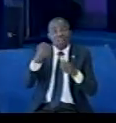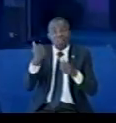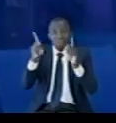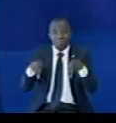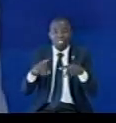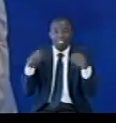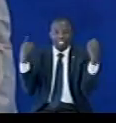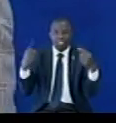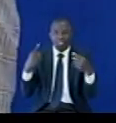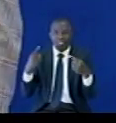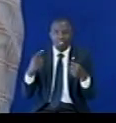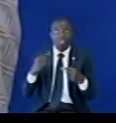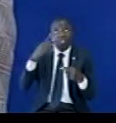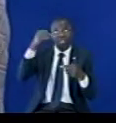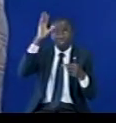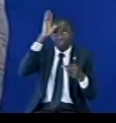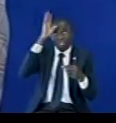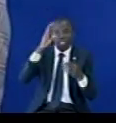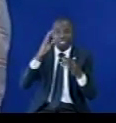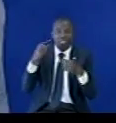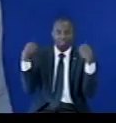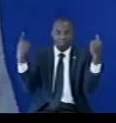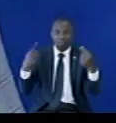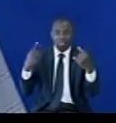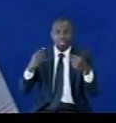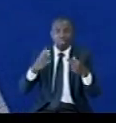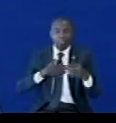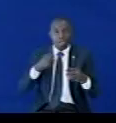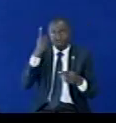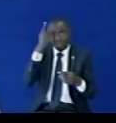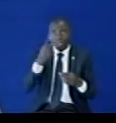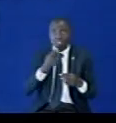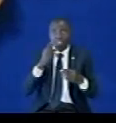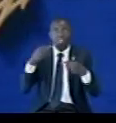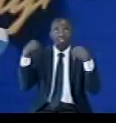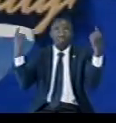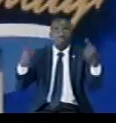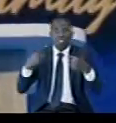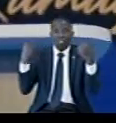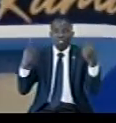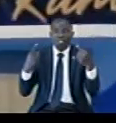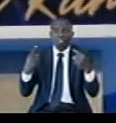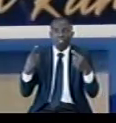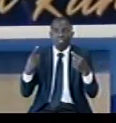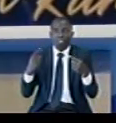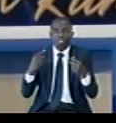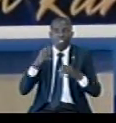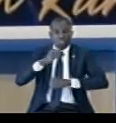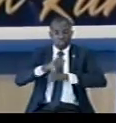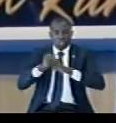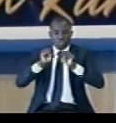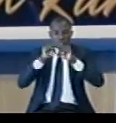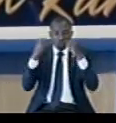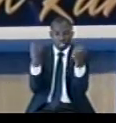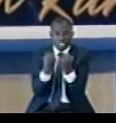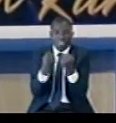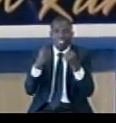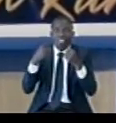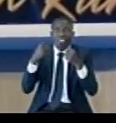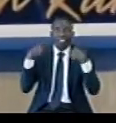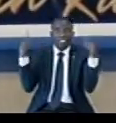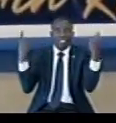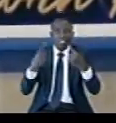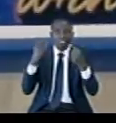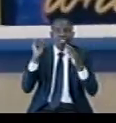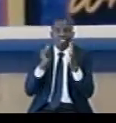my father's transgression, my parents' transgression, society's transgression. That's what